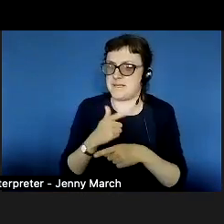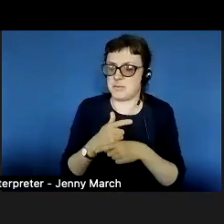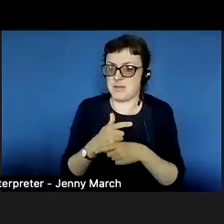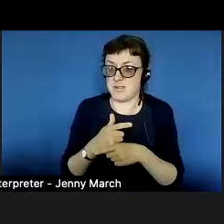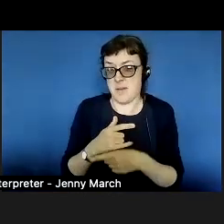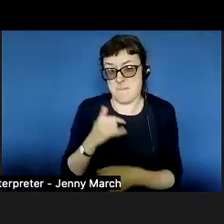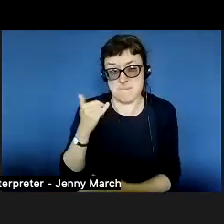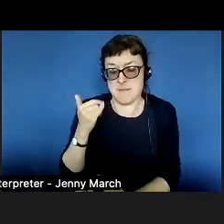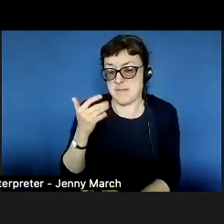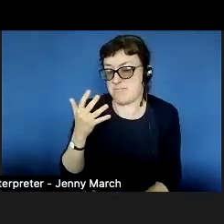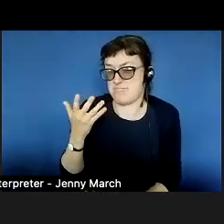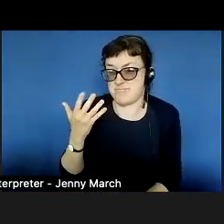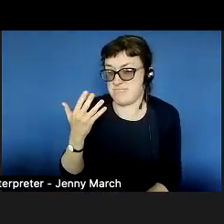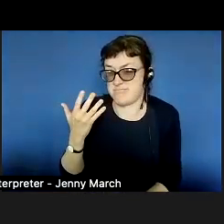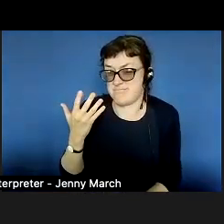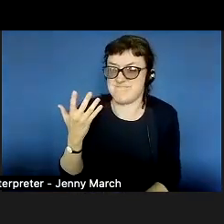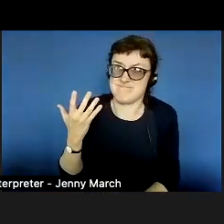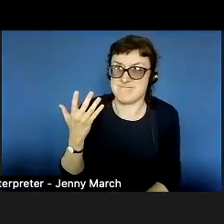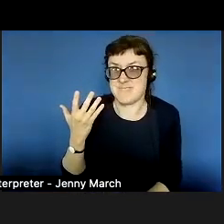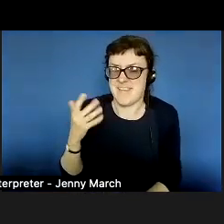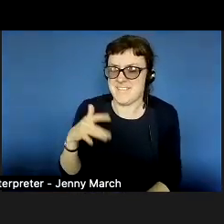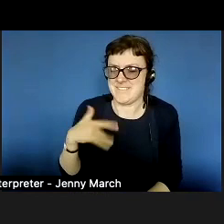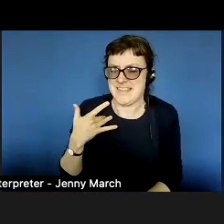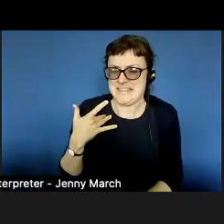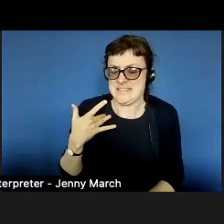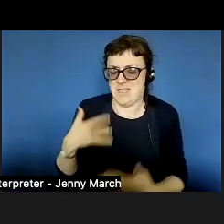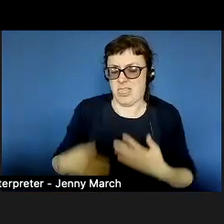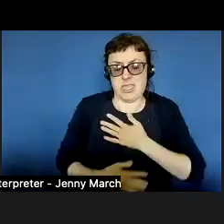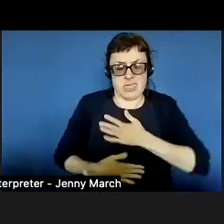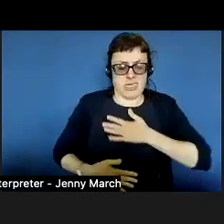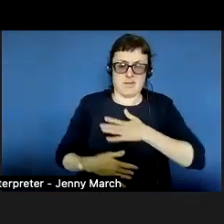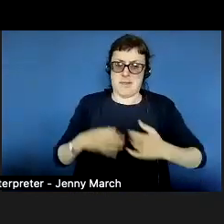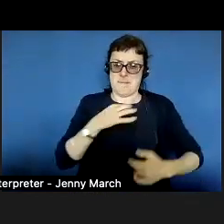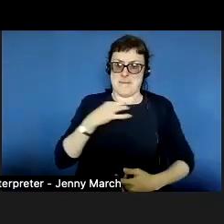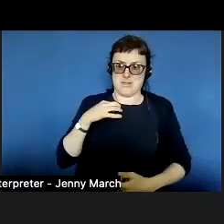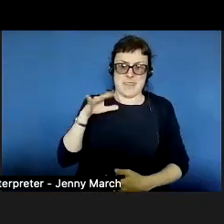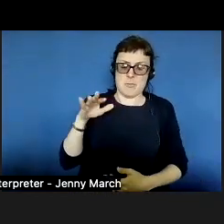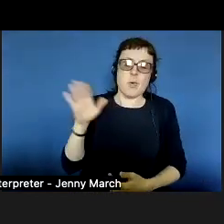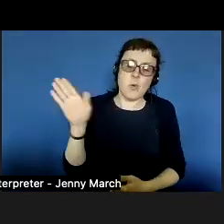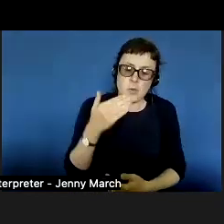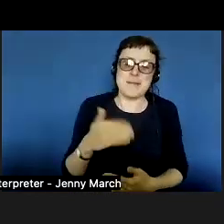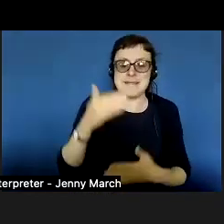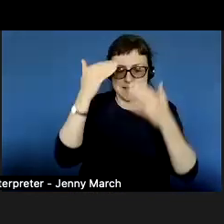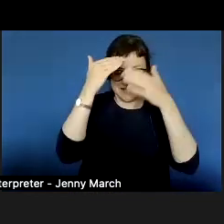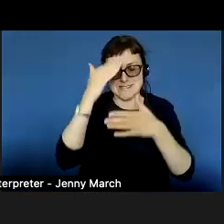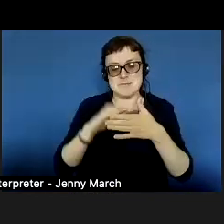just quite I guess triggering to have a medical professional there when we all have this lived experience, we all have